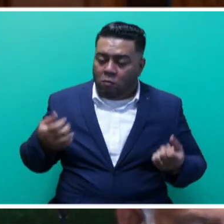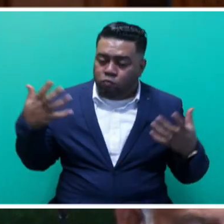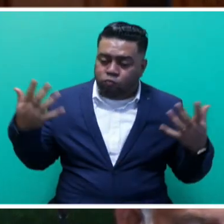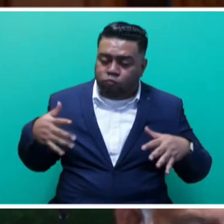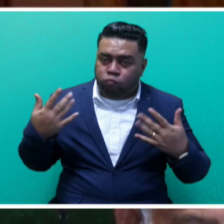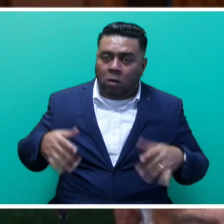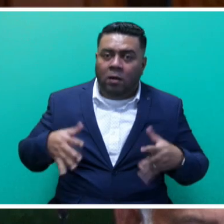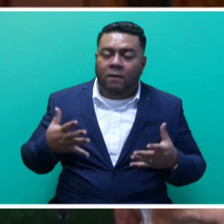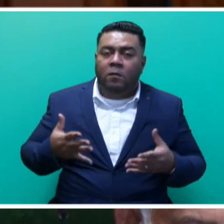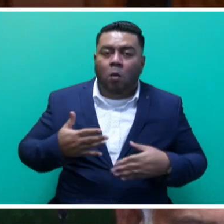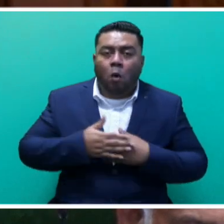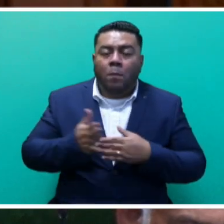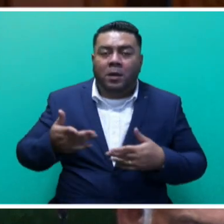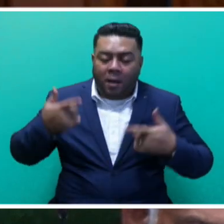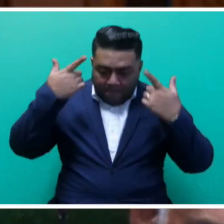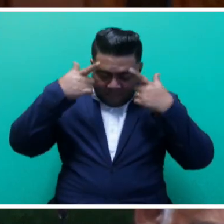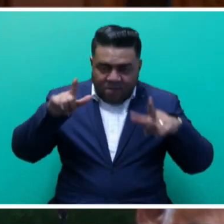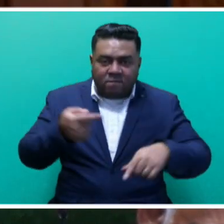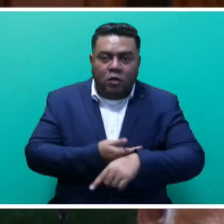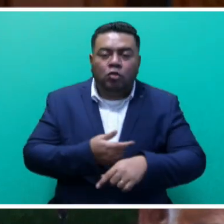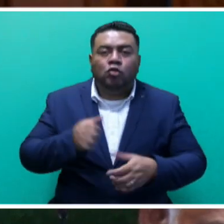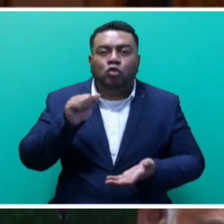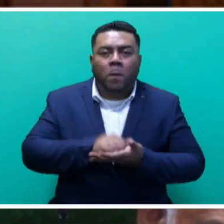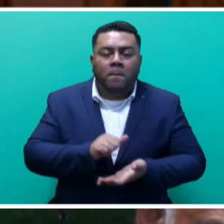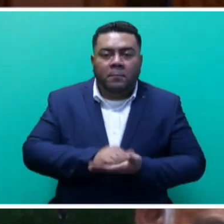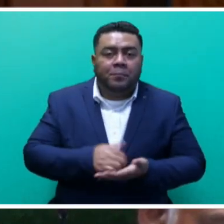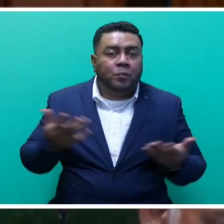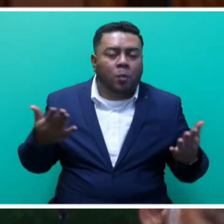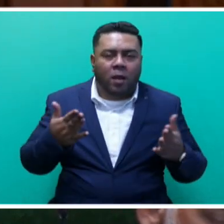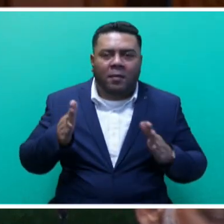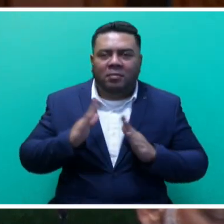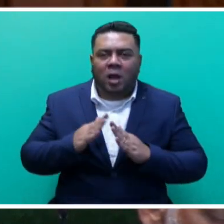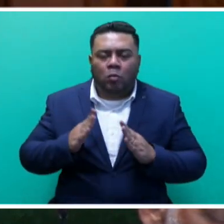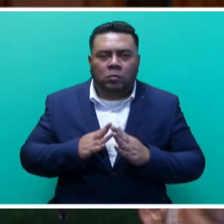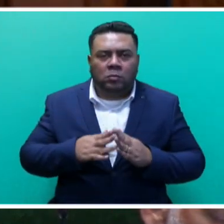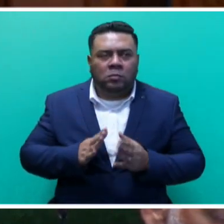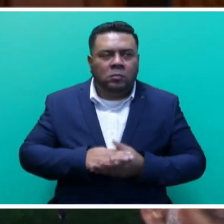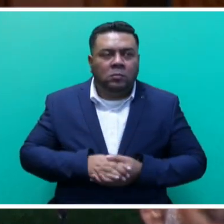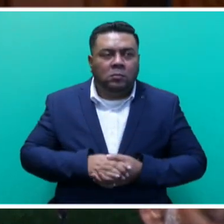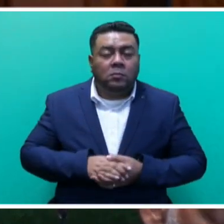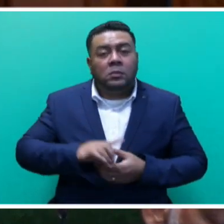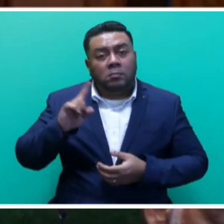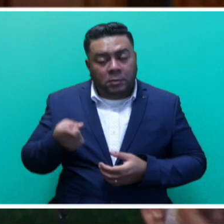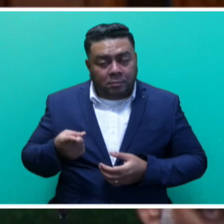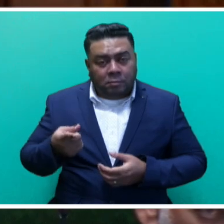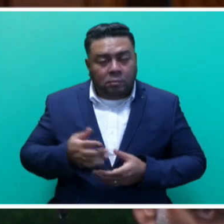up a butcher in Singatoka town. But unfortunately,